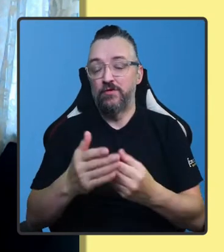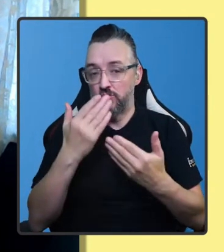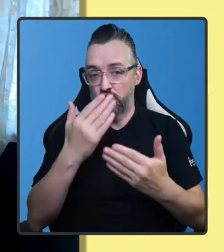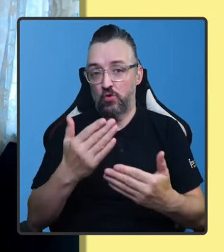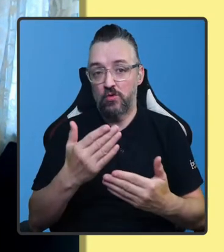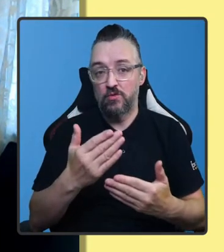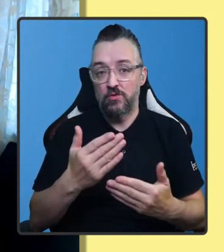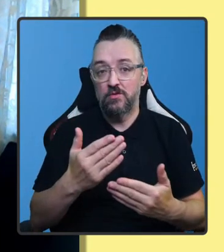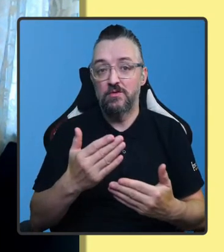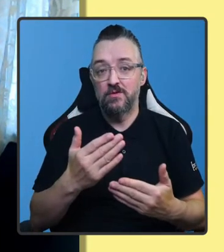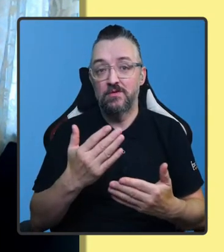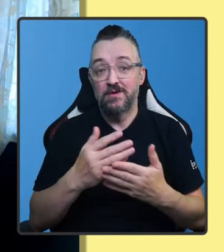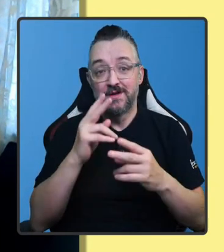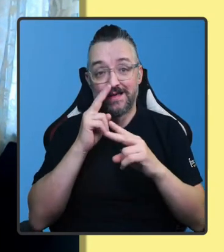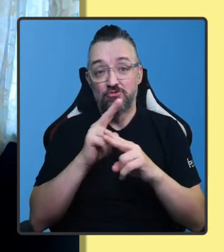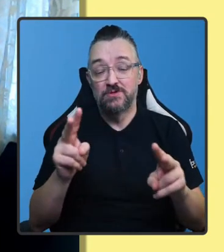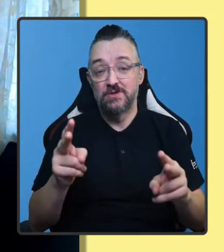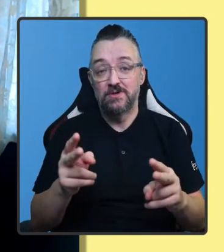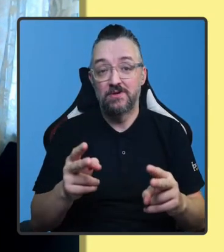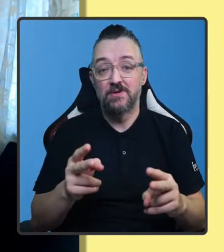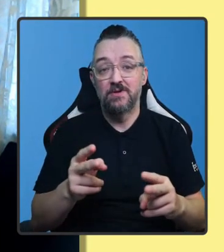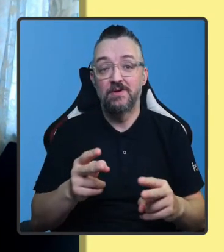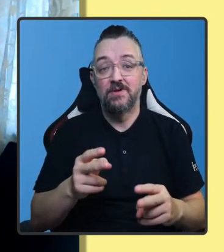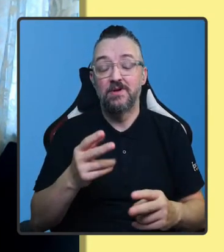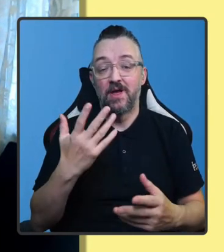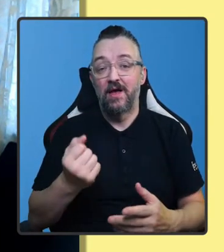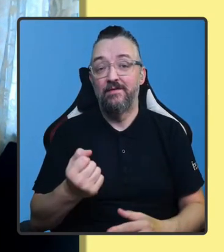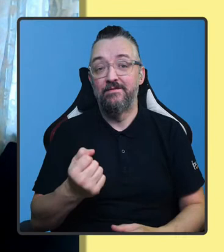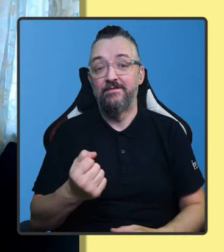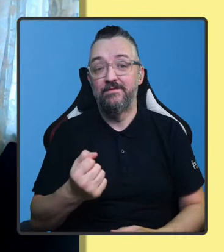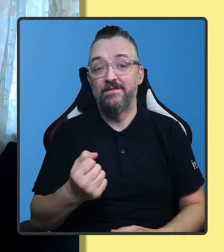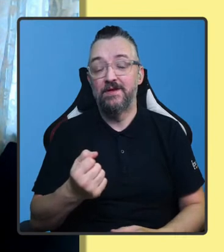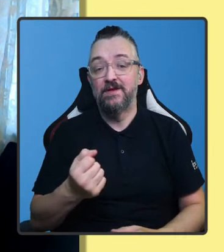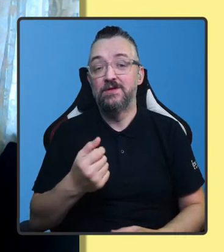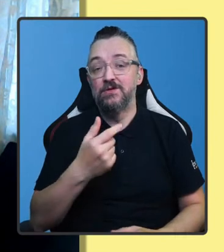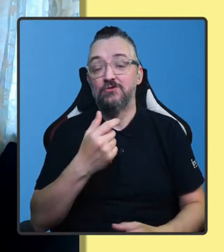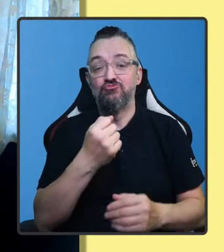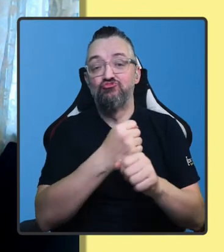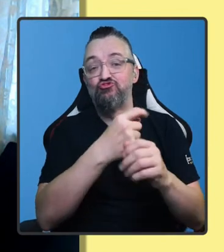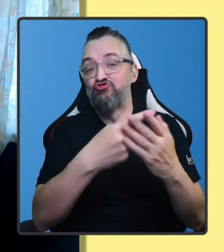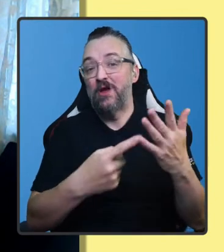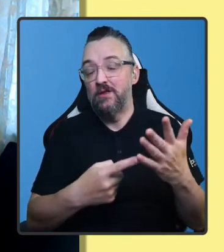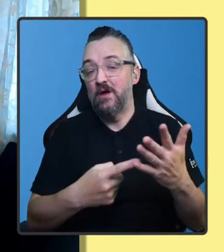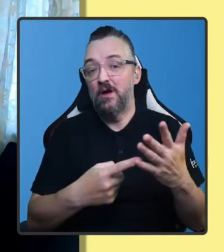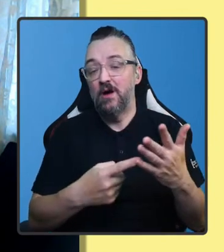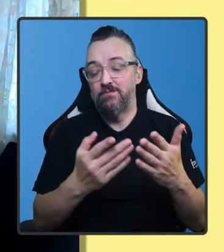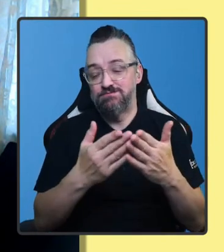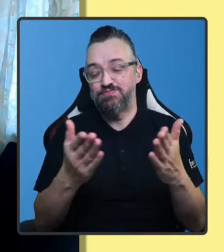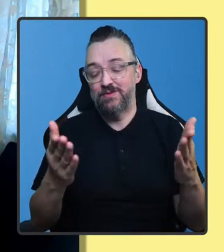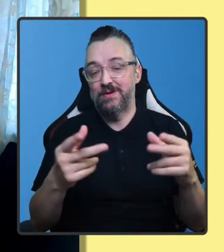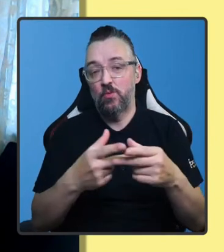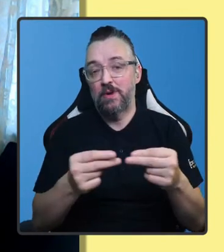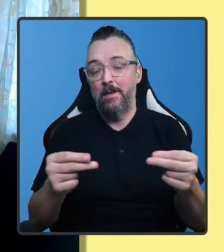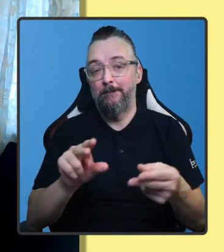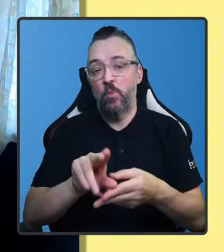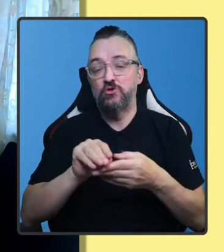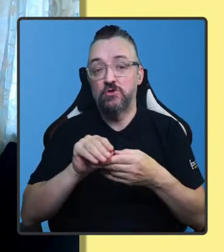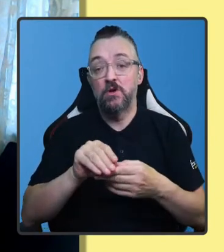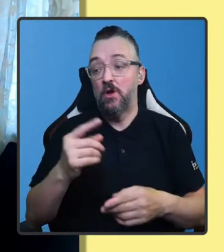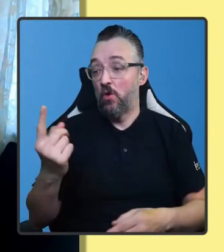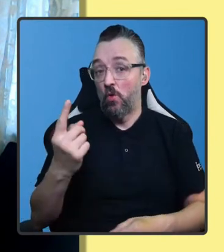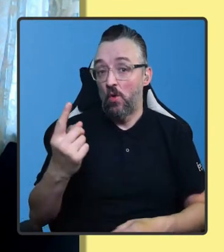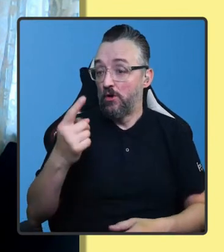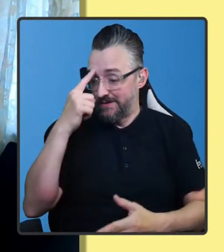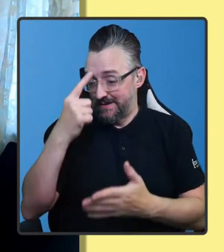it? Yes, there is a gender wage gap. Yes, women who choose to have a family are at a